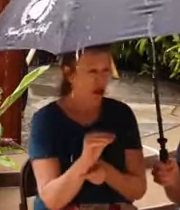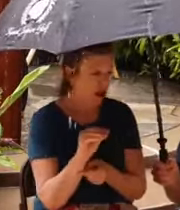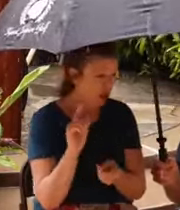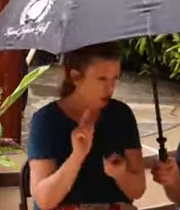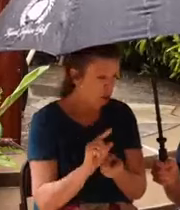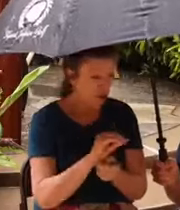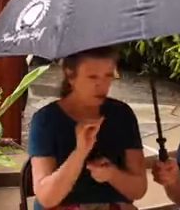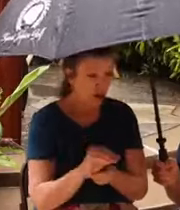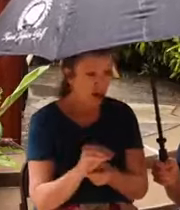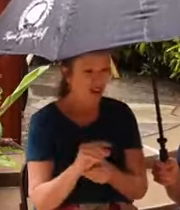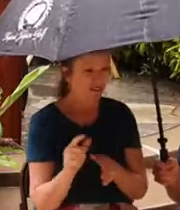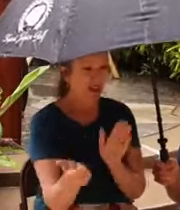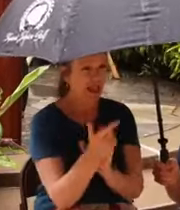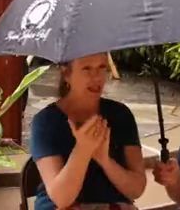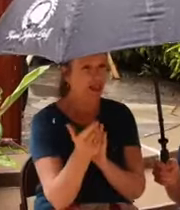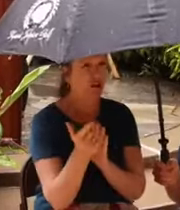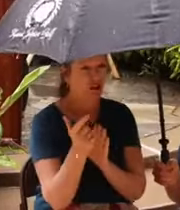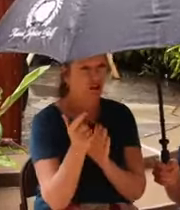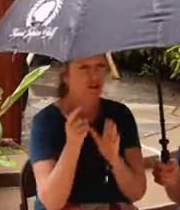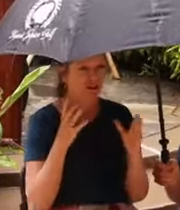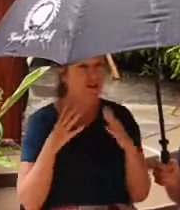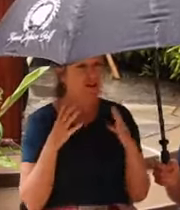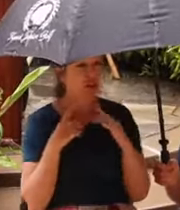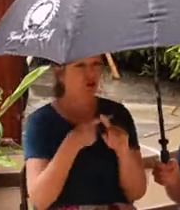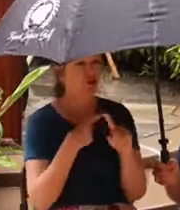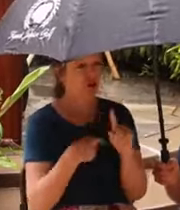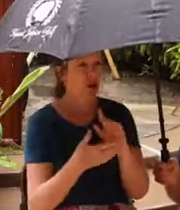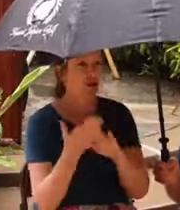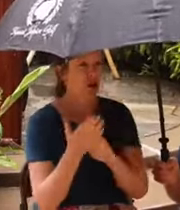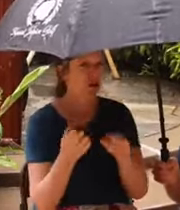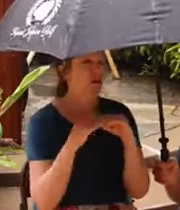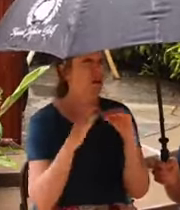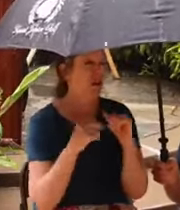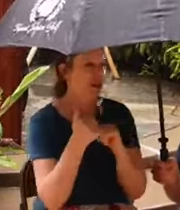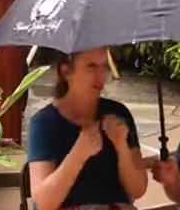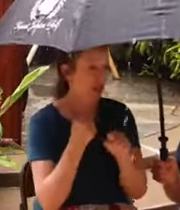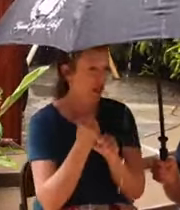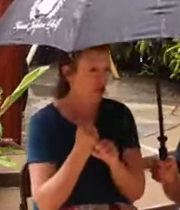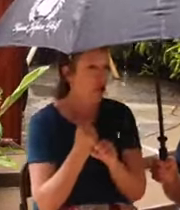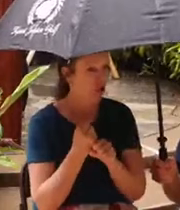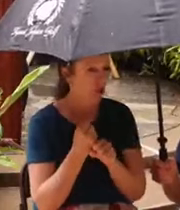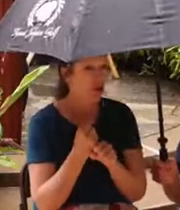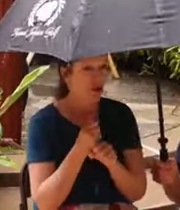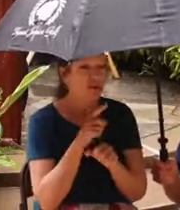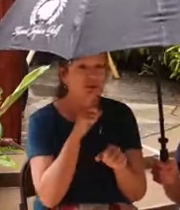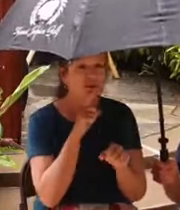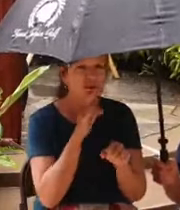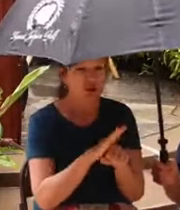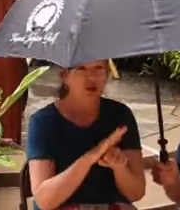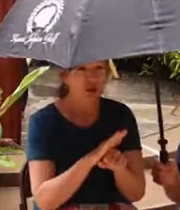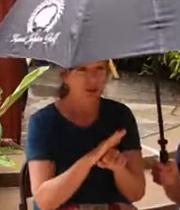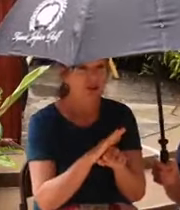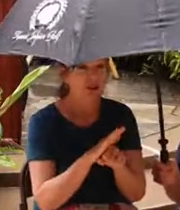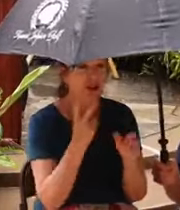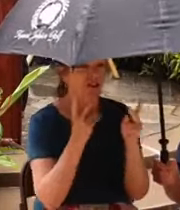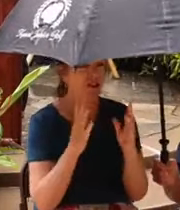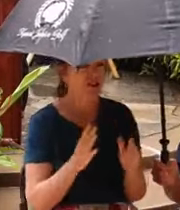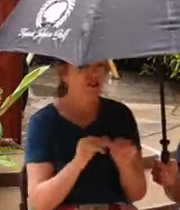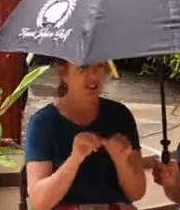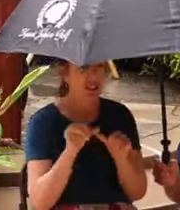the lowest rate of illegal vacation rental operations in over a decade, ensuring that our visitors stay